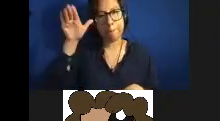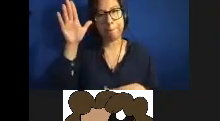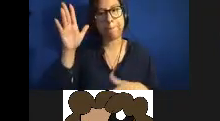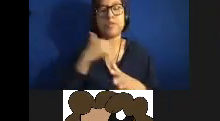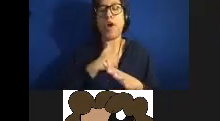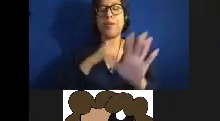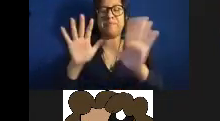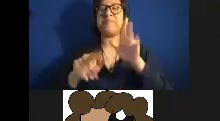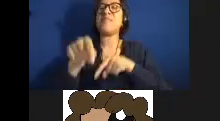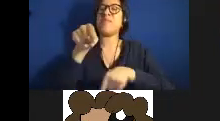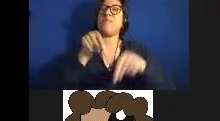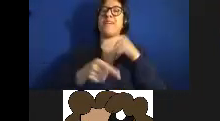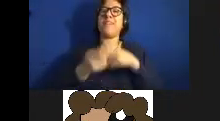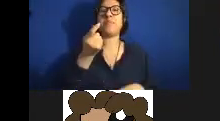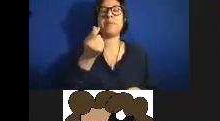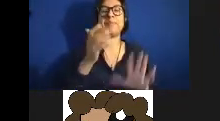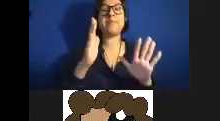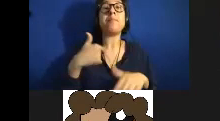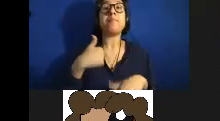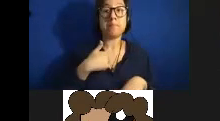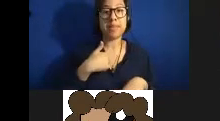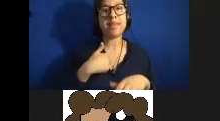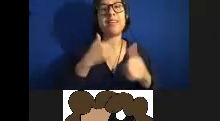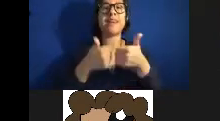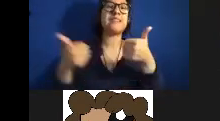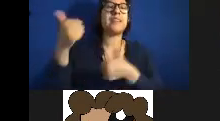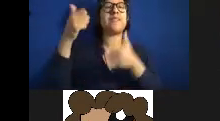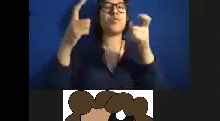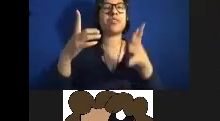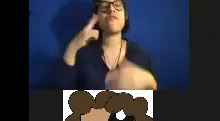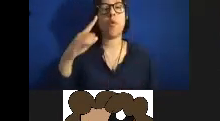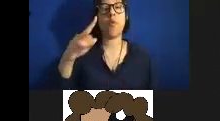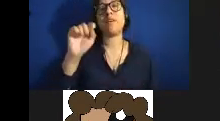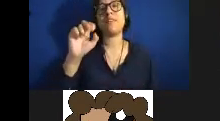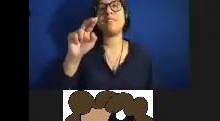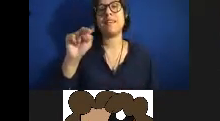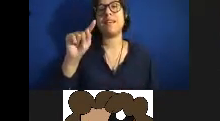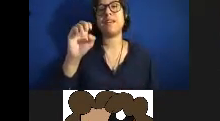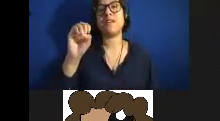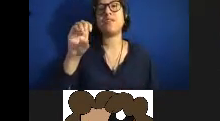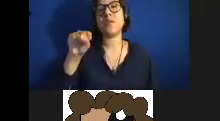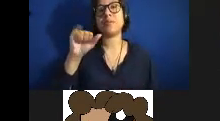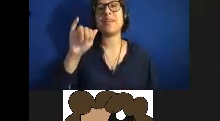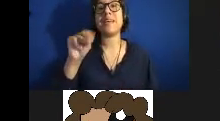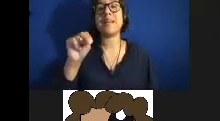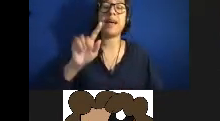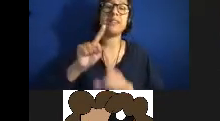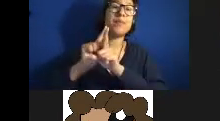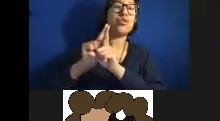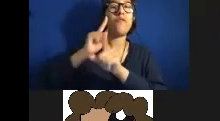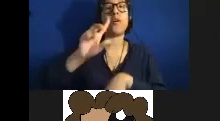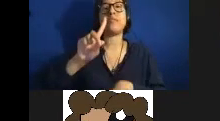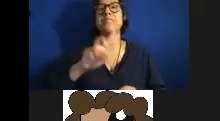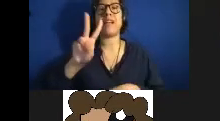Let me go back a little bit. I'm the founder and executive director for 10 Toes In, which is a mentorship and domestic violence prevention program.